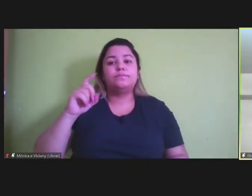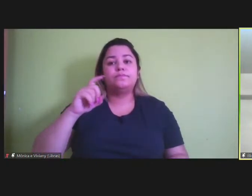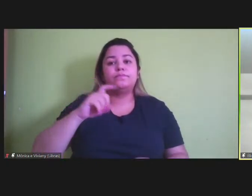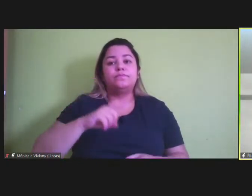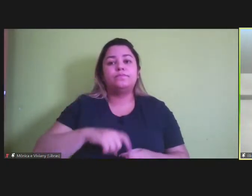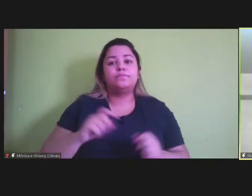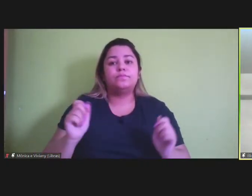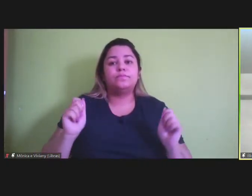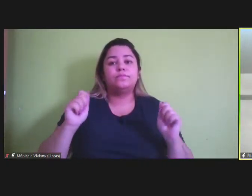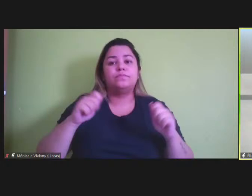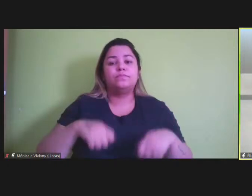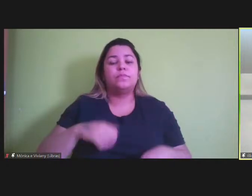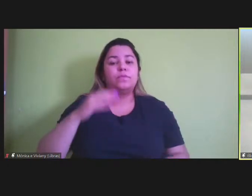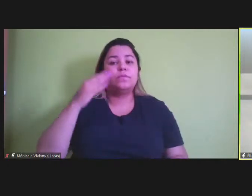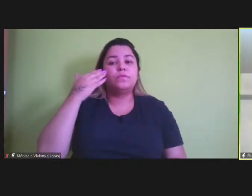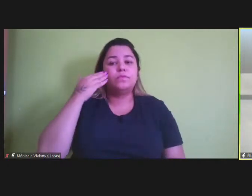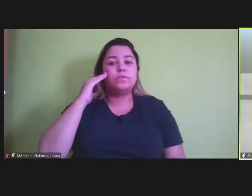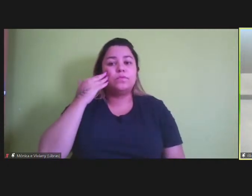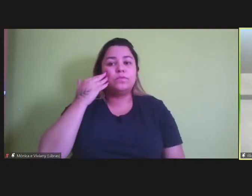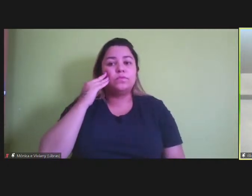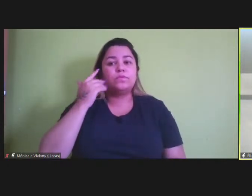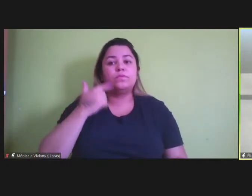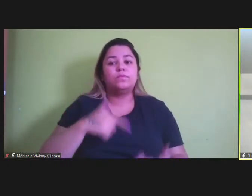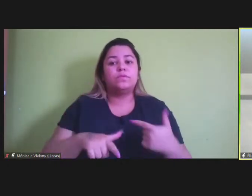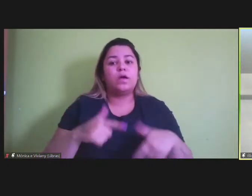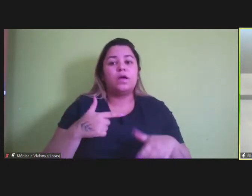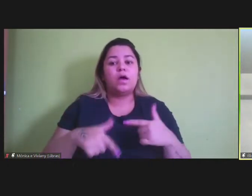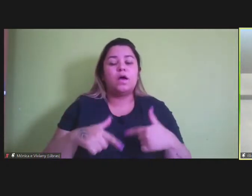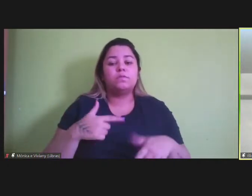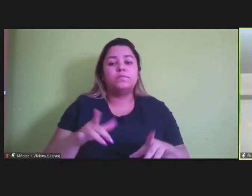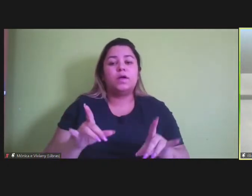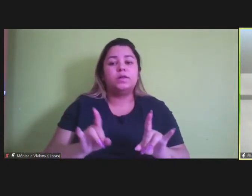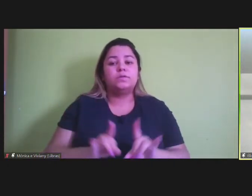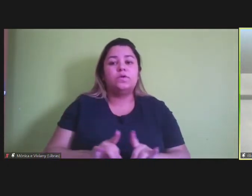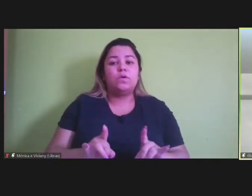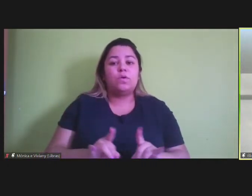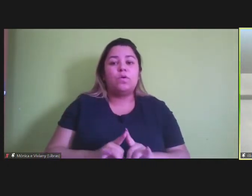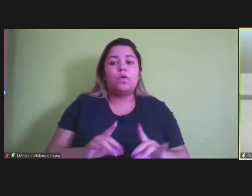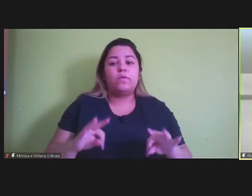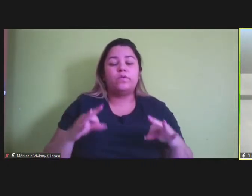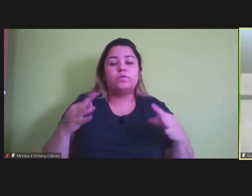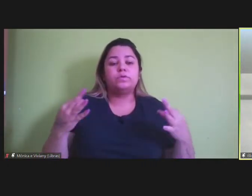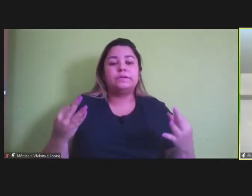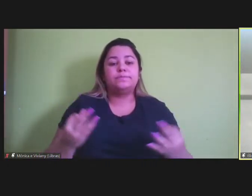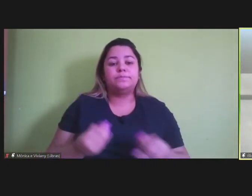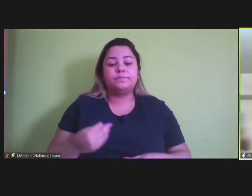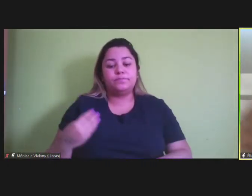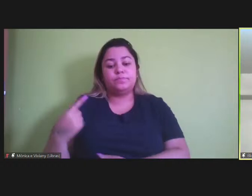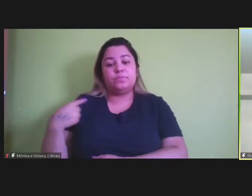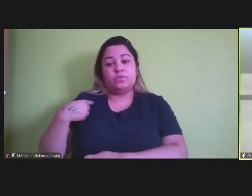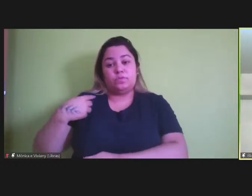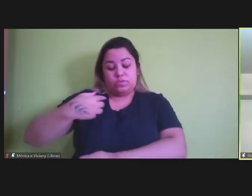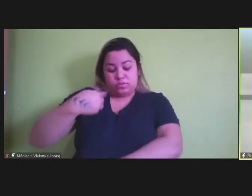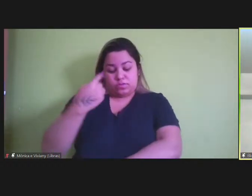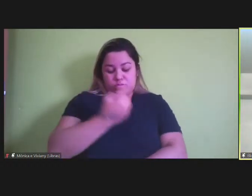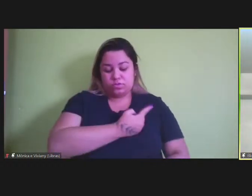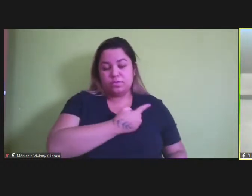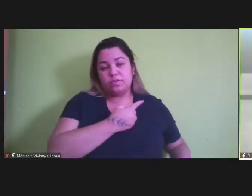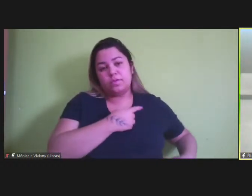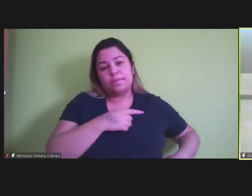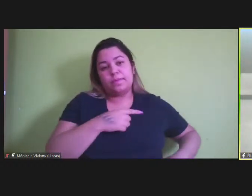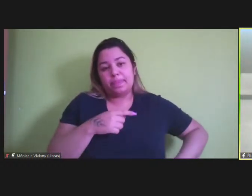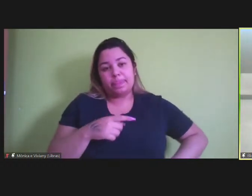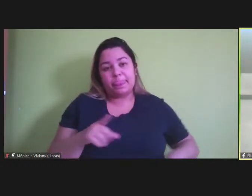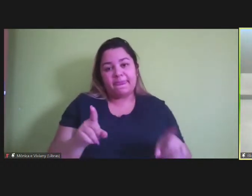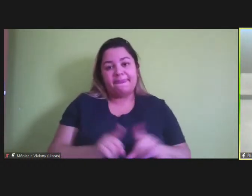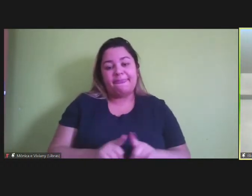been insisting of the necessity to understand the interprofessional work. However, our governance with